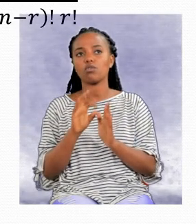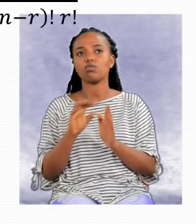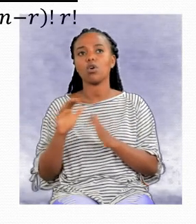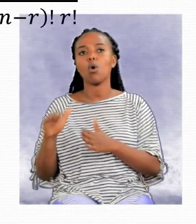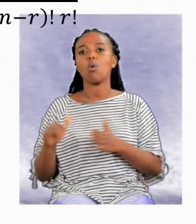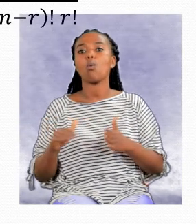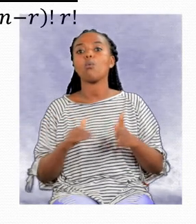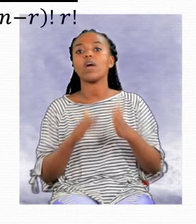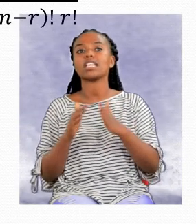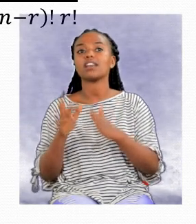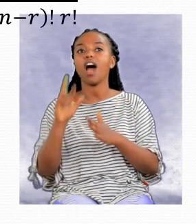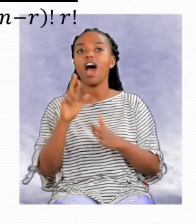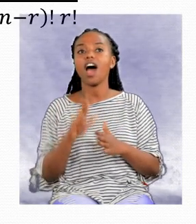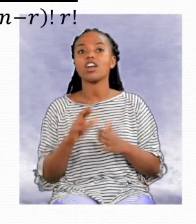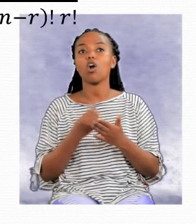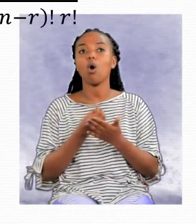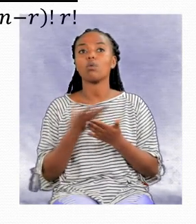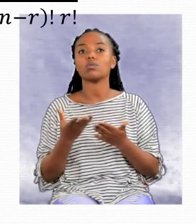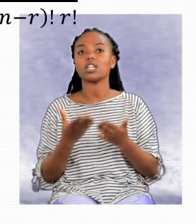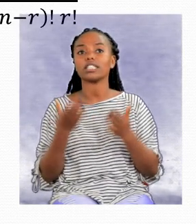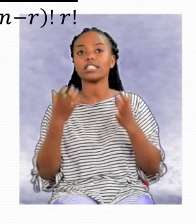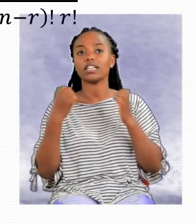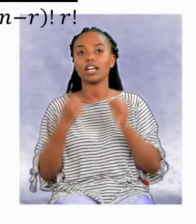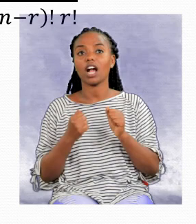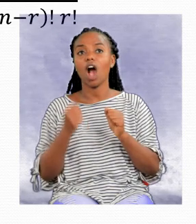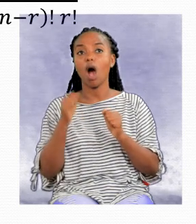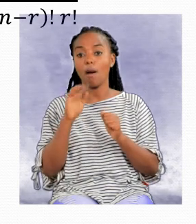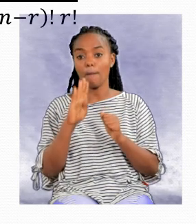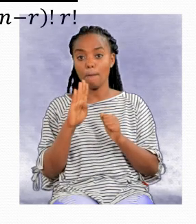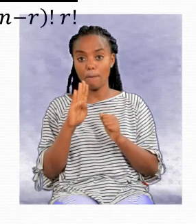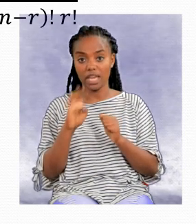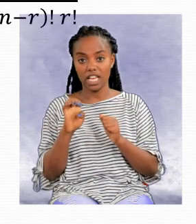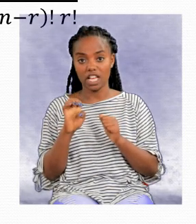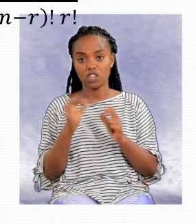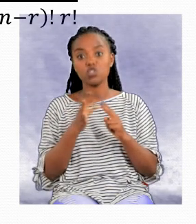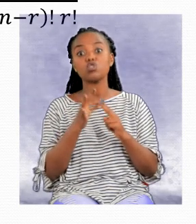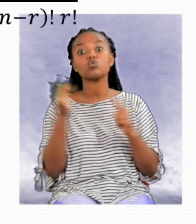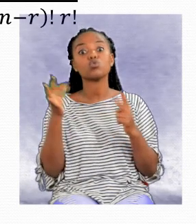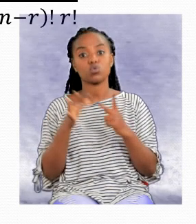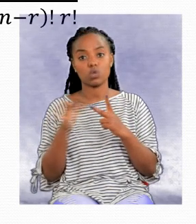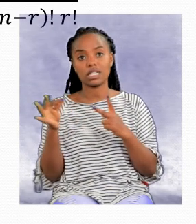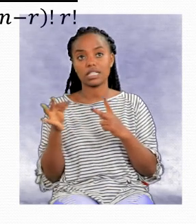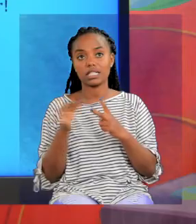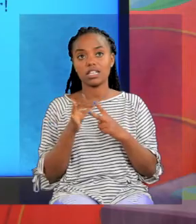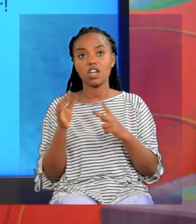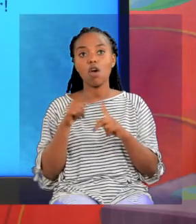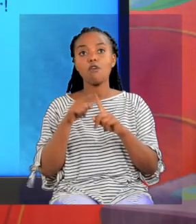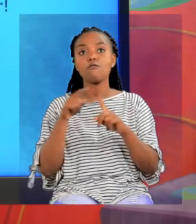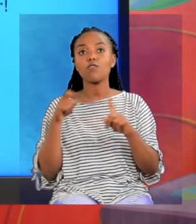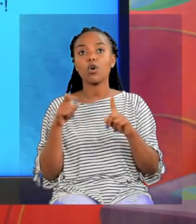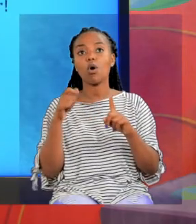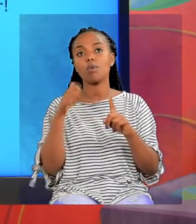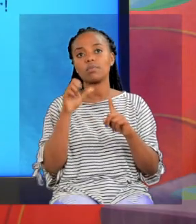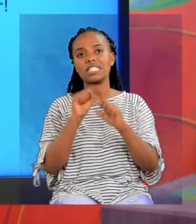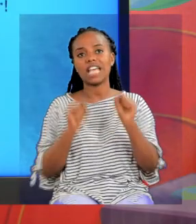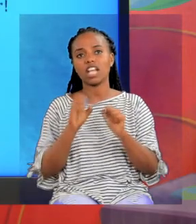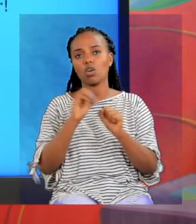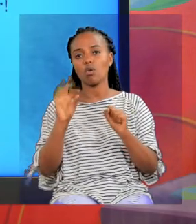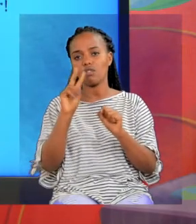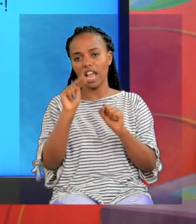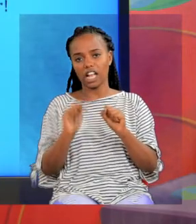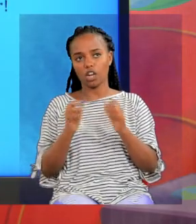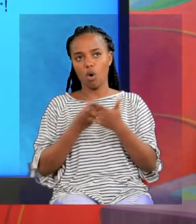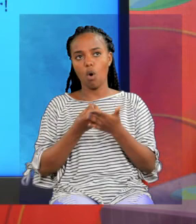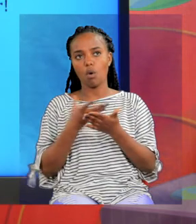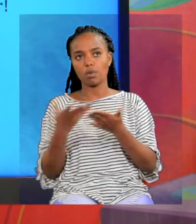ways r objects can be chosen from a set of n